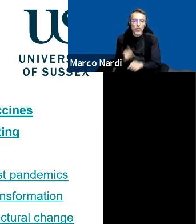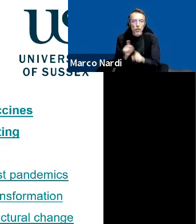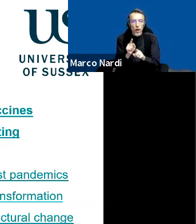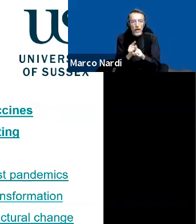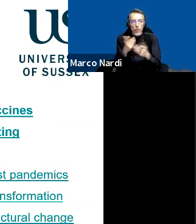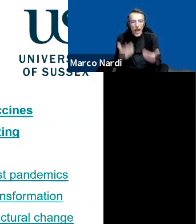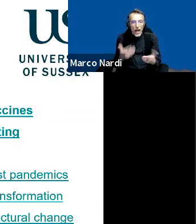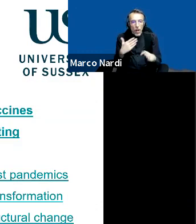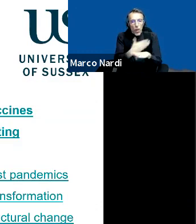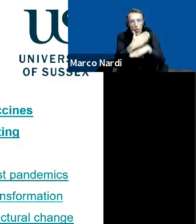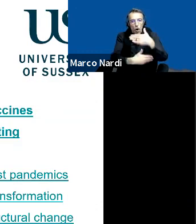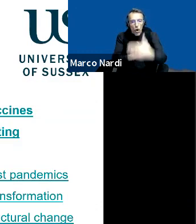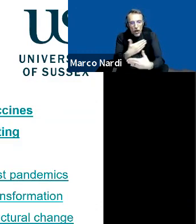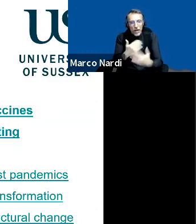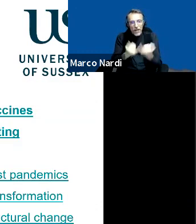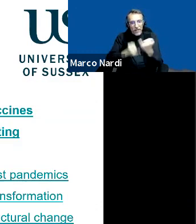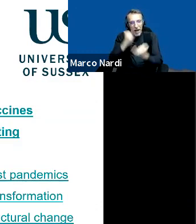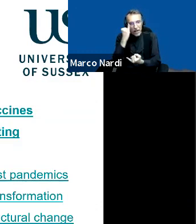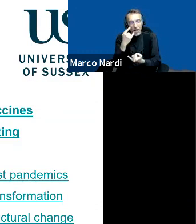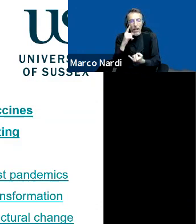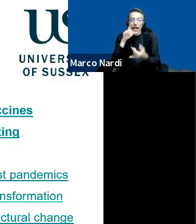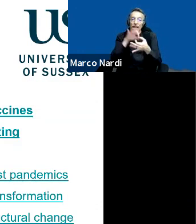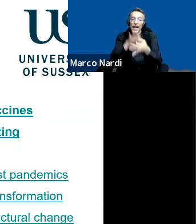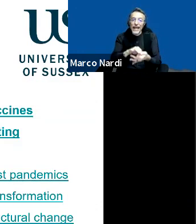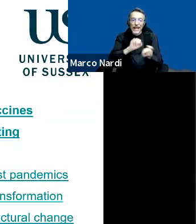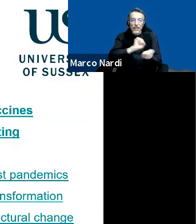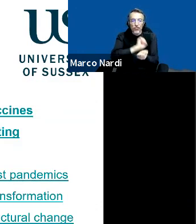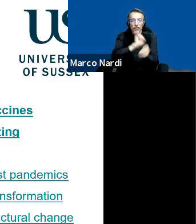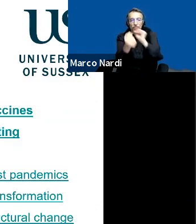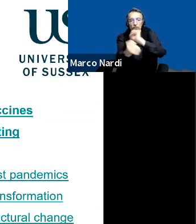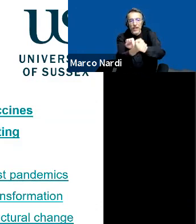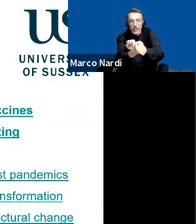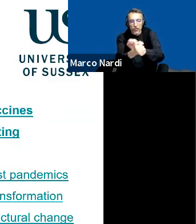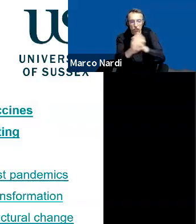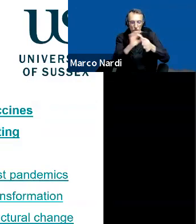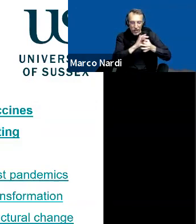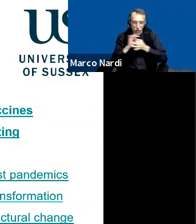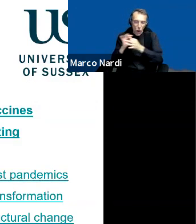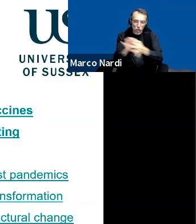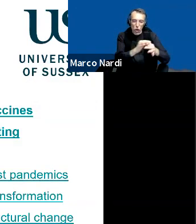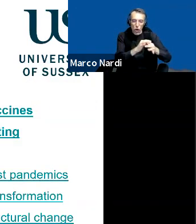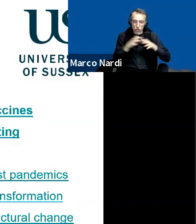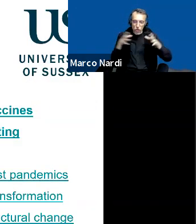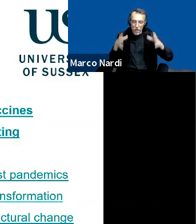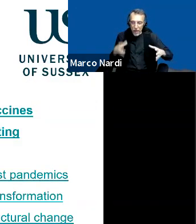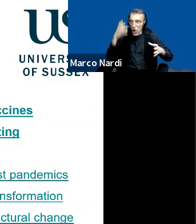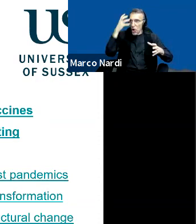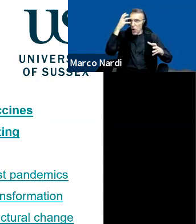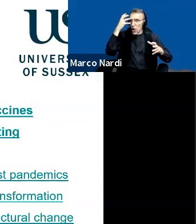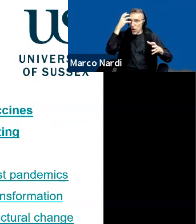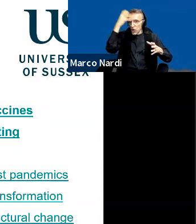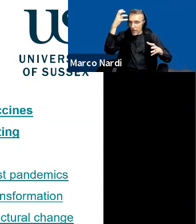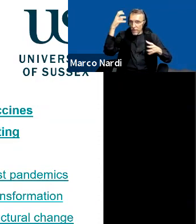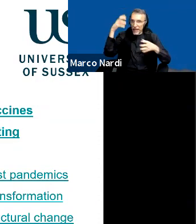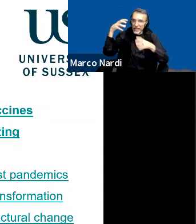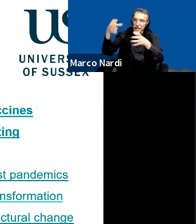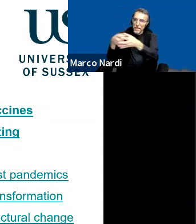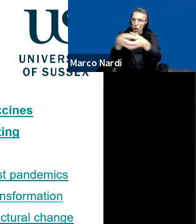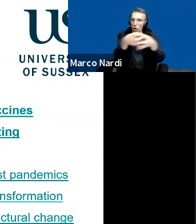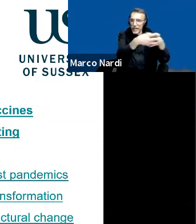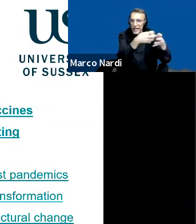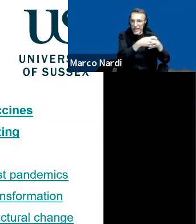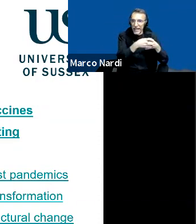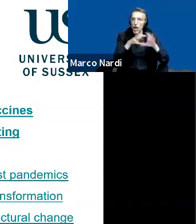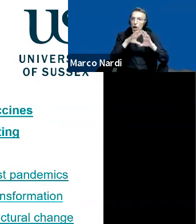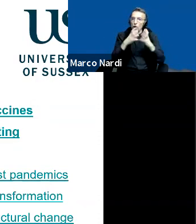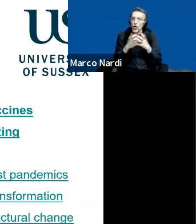on transformation. There's a consortium with government bodies all around the world, particularly in Global South, looking at